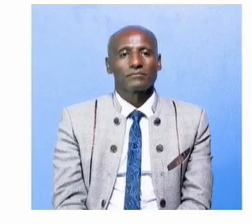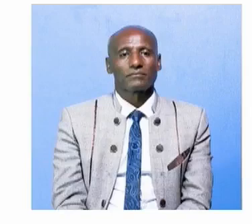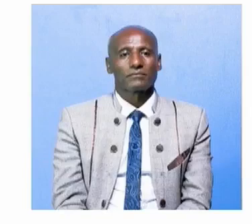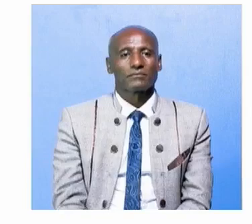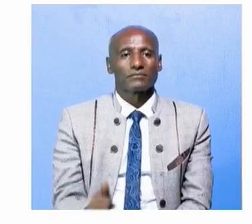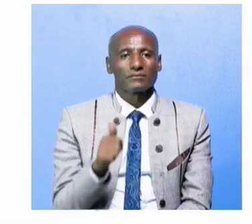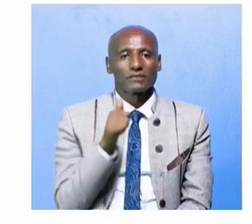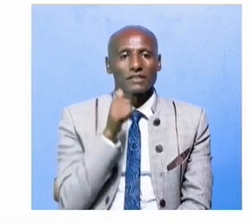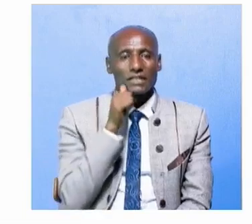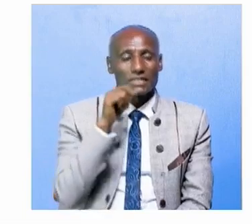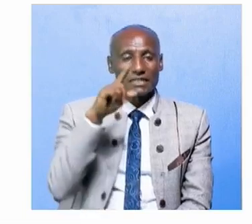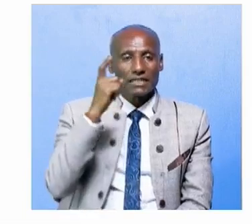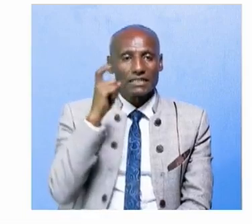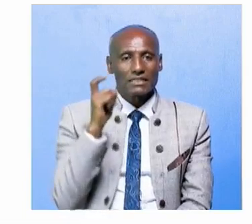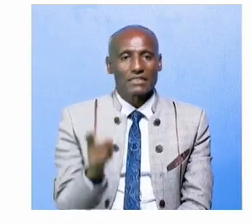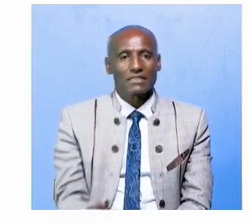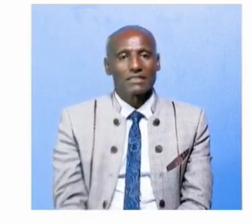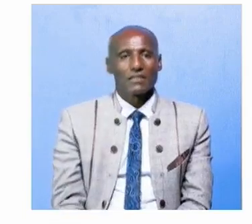Aster asks,